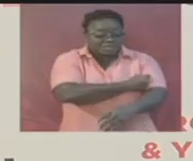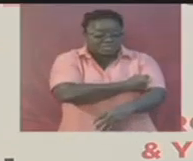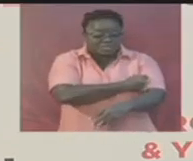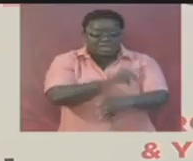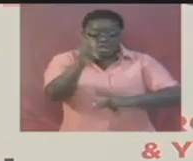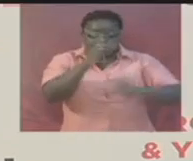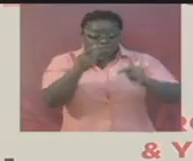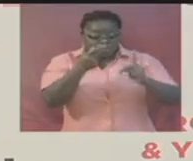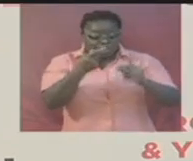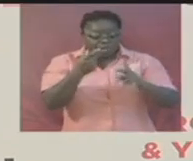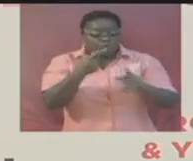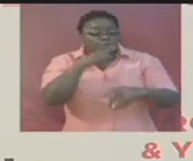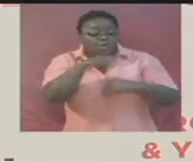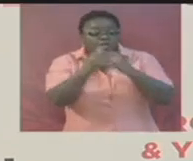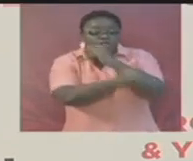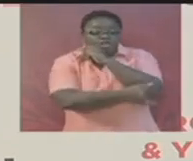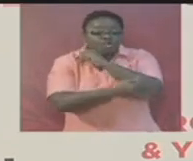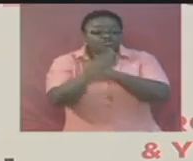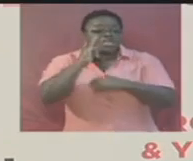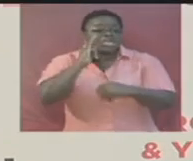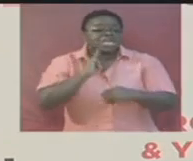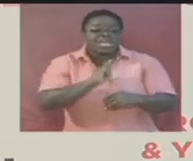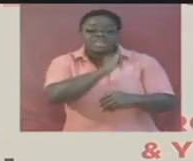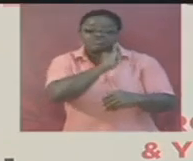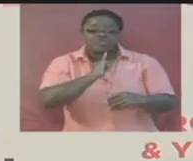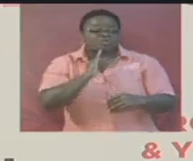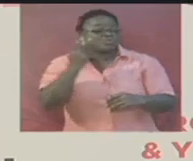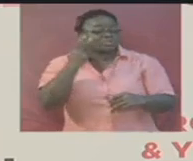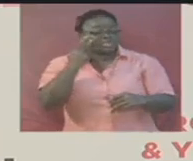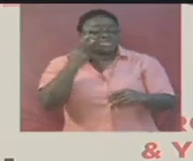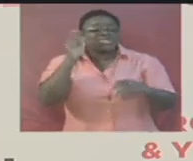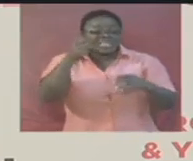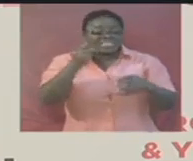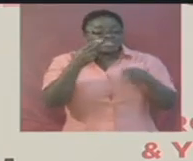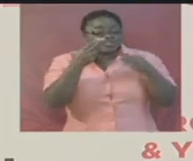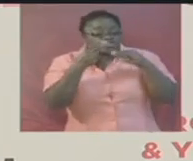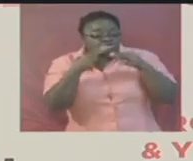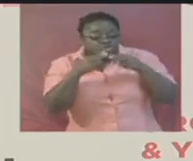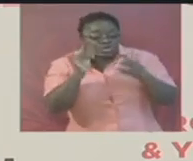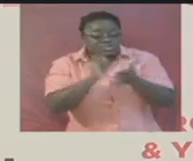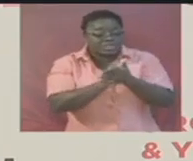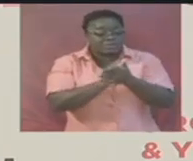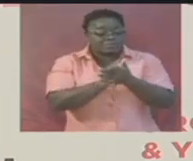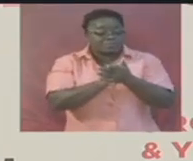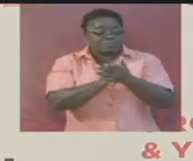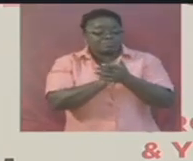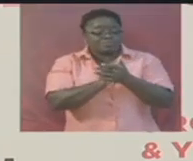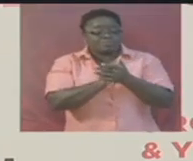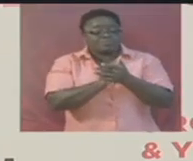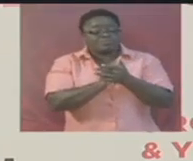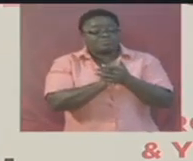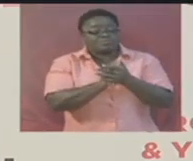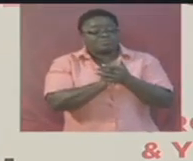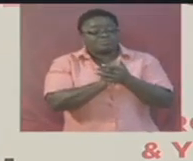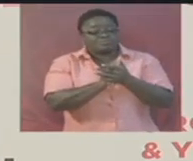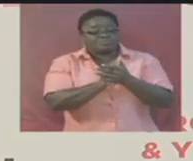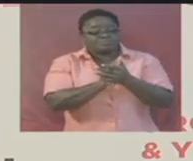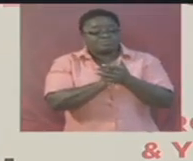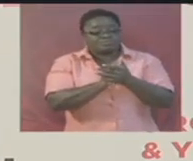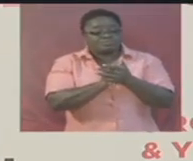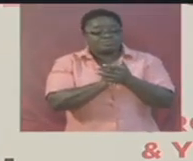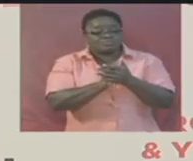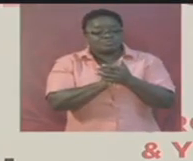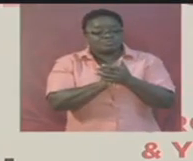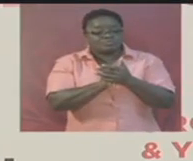that it can even happen in a very short space of time in terms of the way the people are being infected and the severe infections. So we